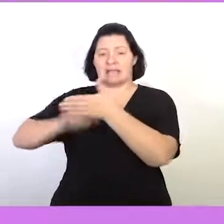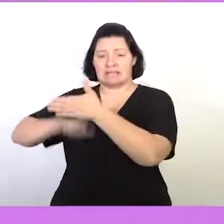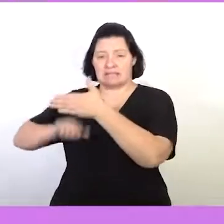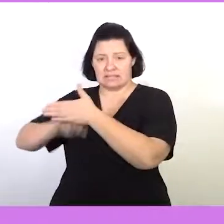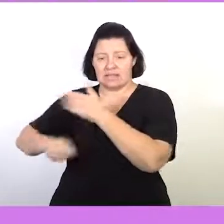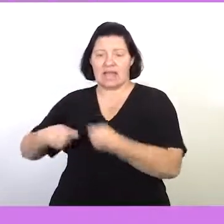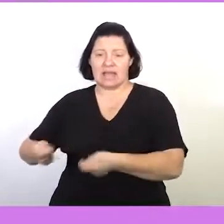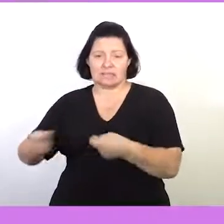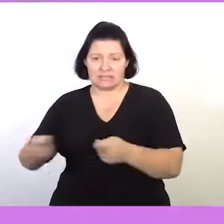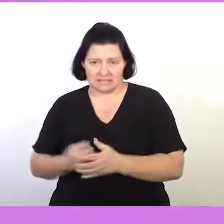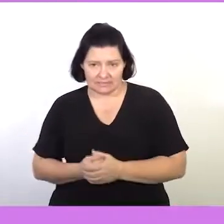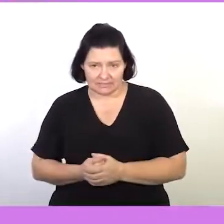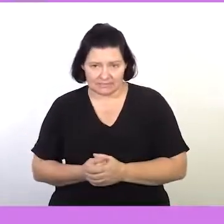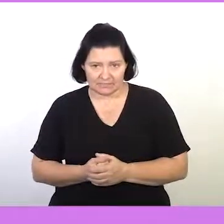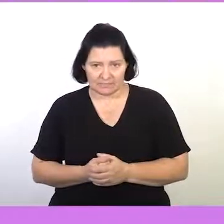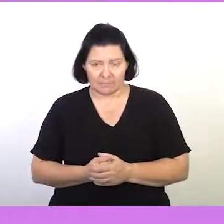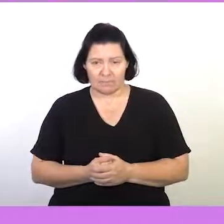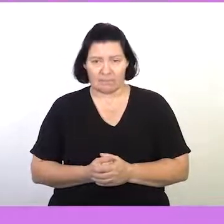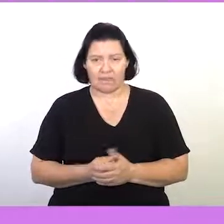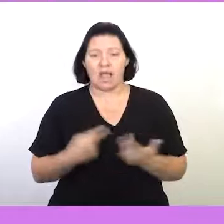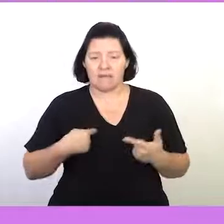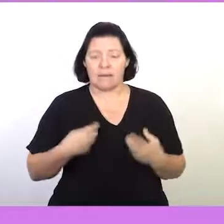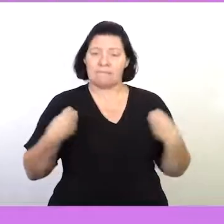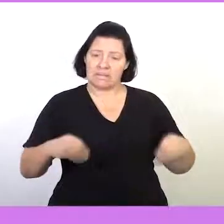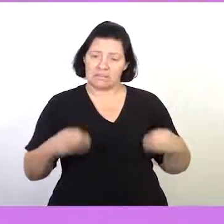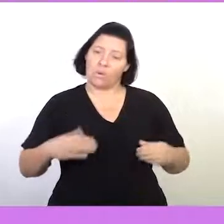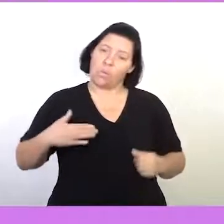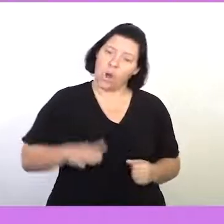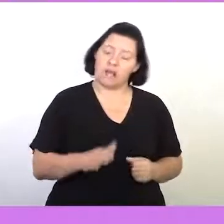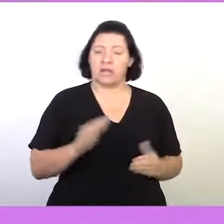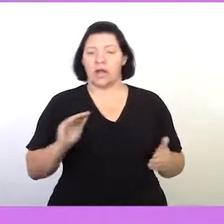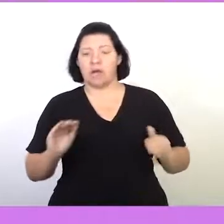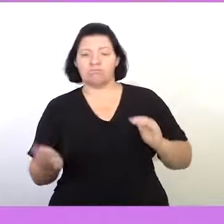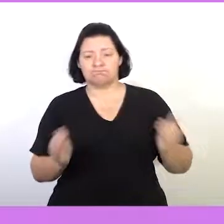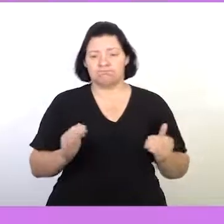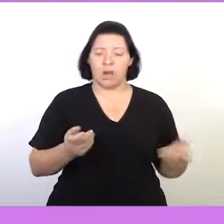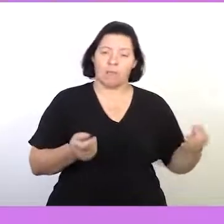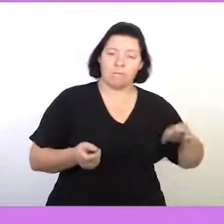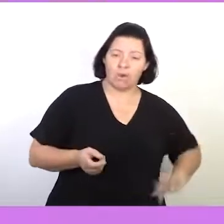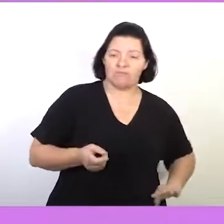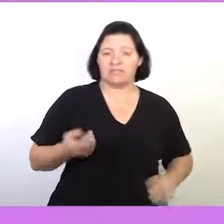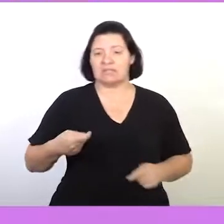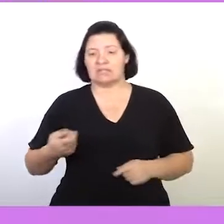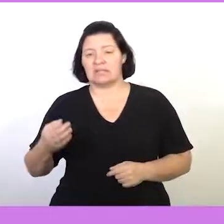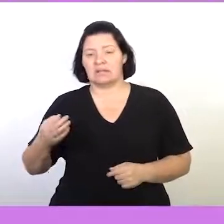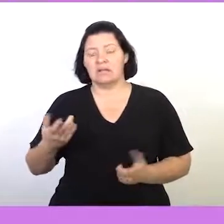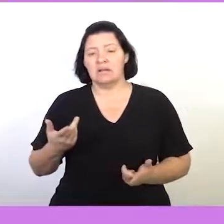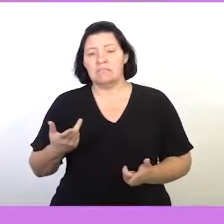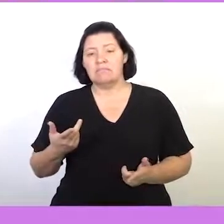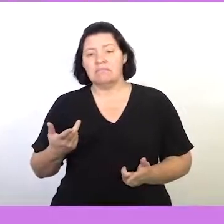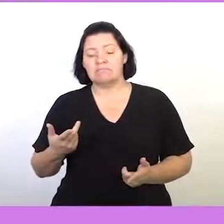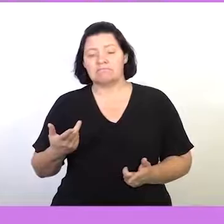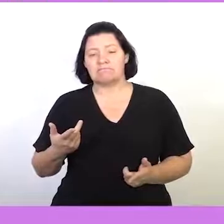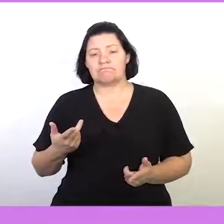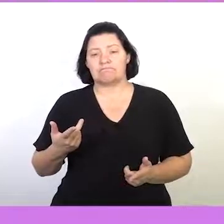expenditure. Also important, when we or a business want to compare the profit and income, we calculate the profit margin.